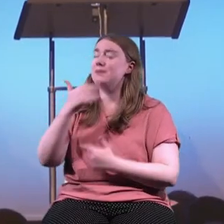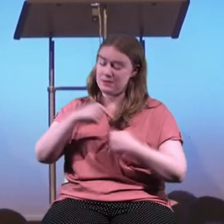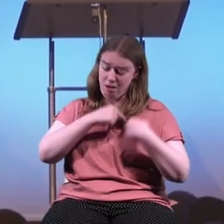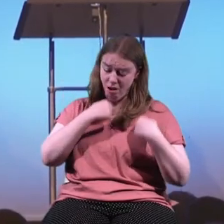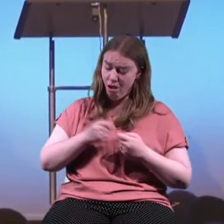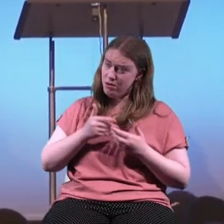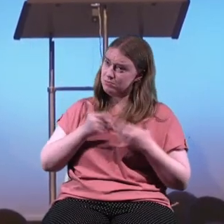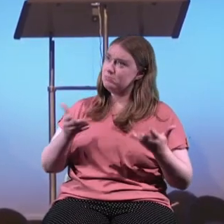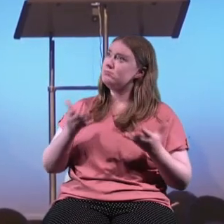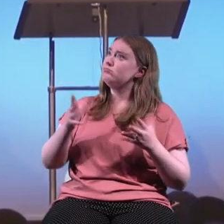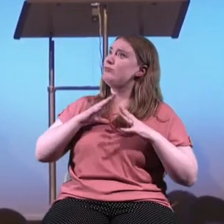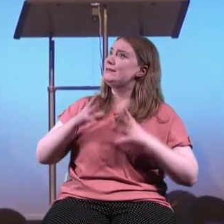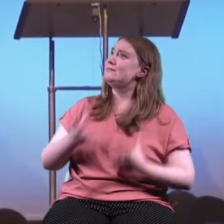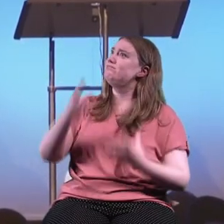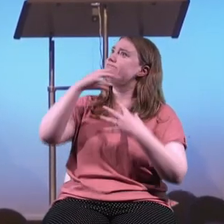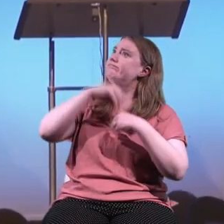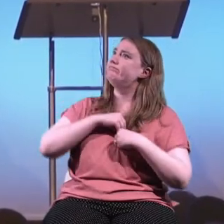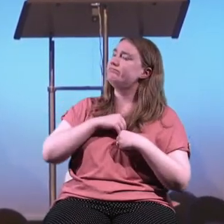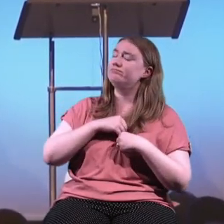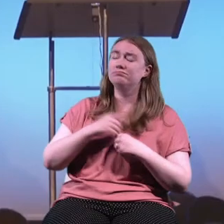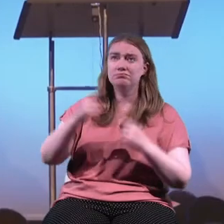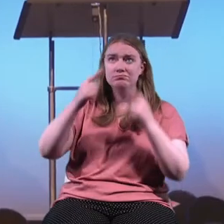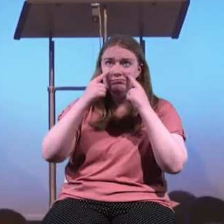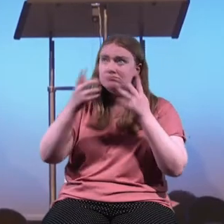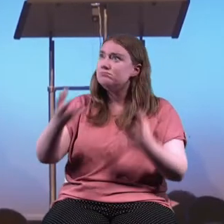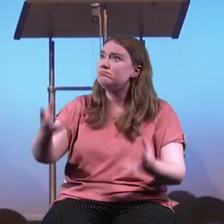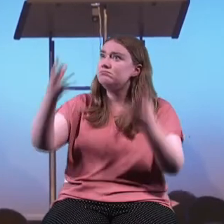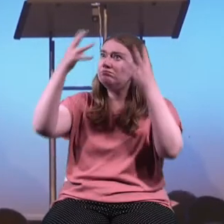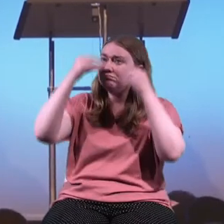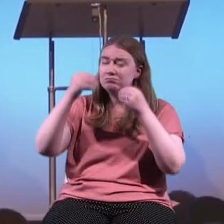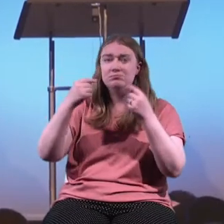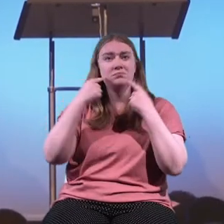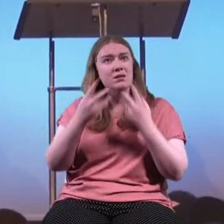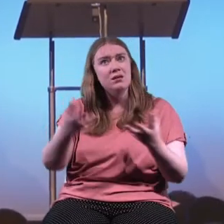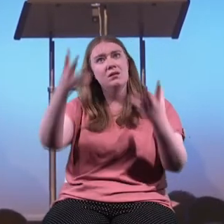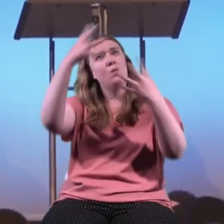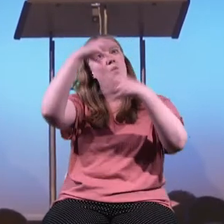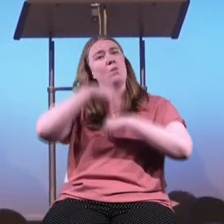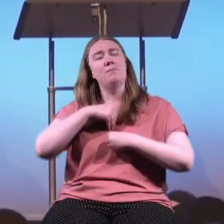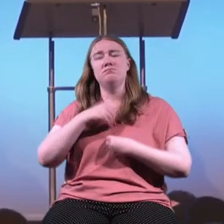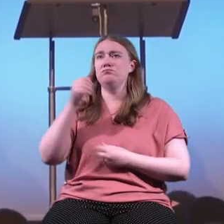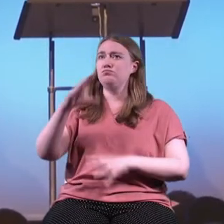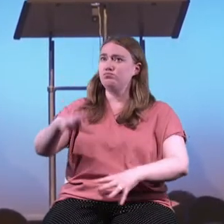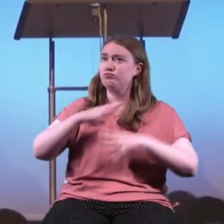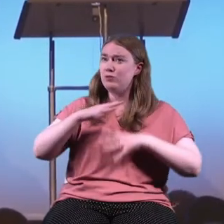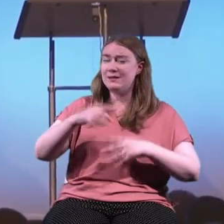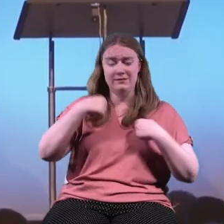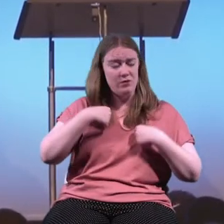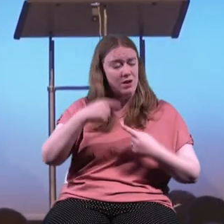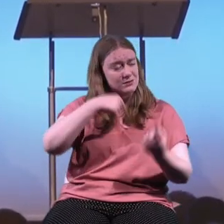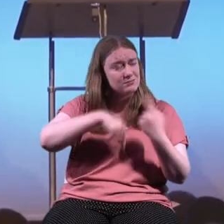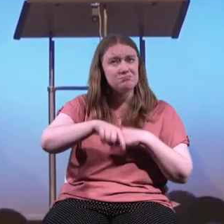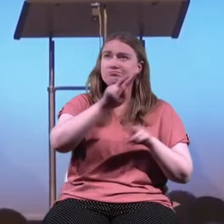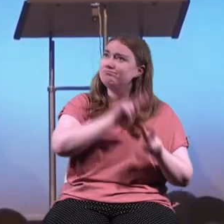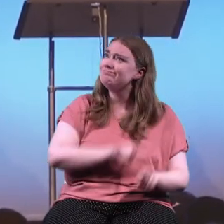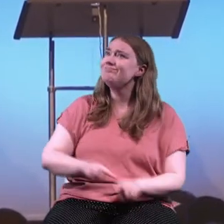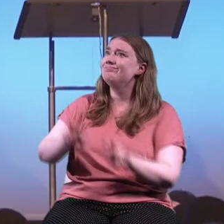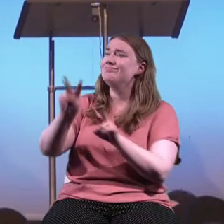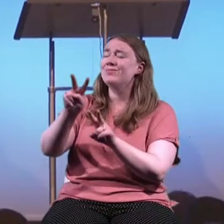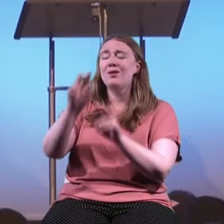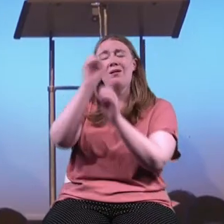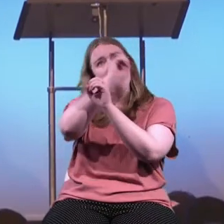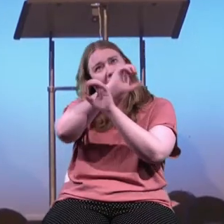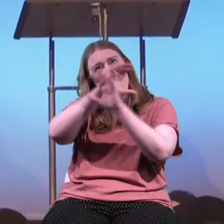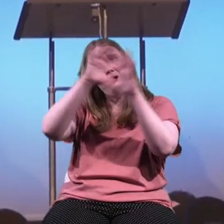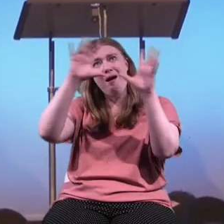hearts? Would you open our ears and our eyes that we may behold wonderful things? More than that, we